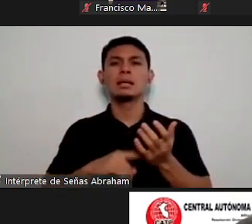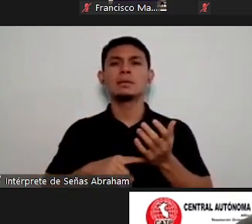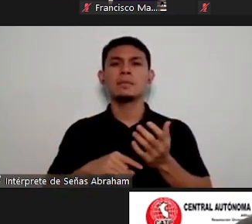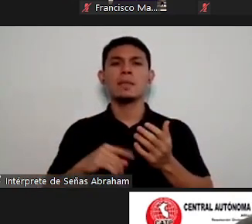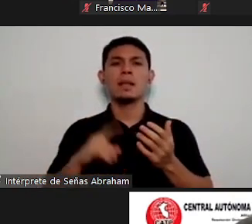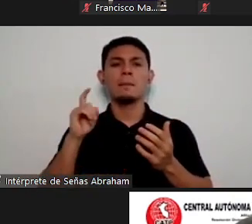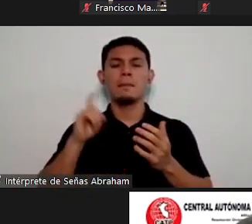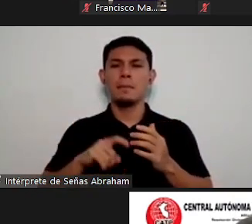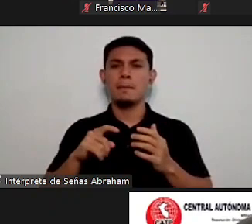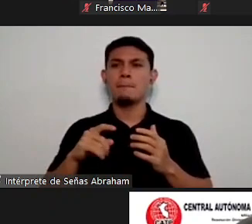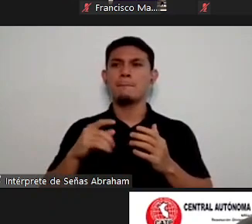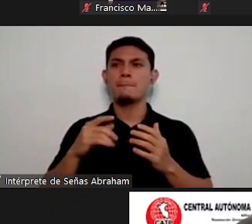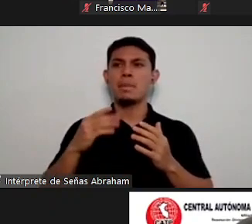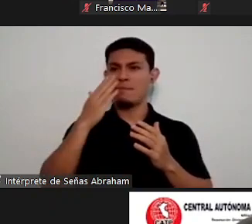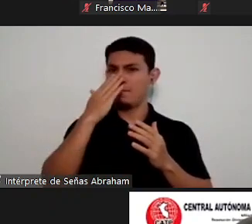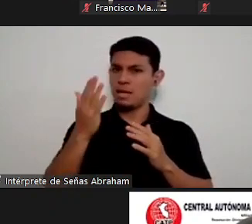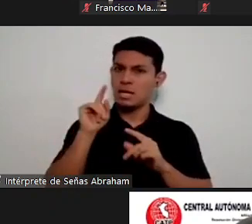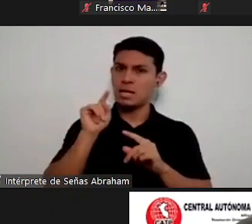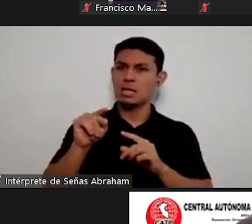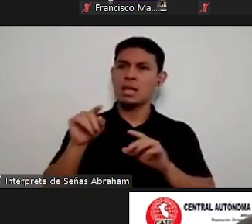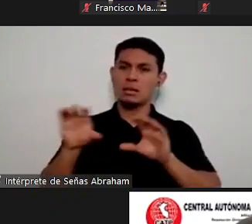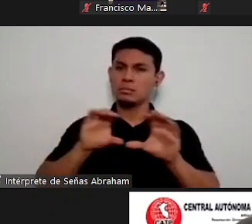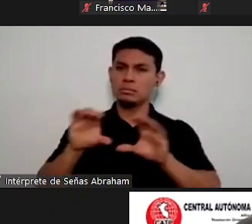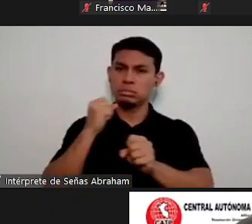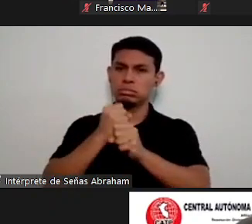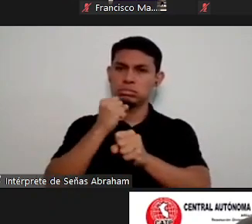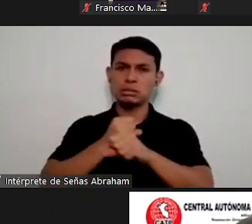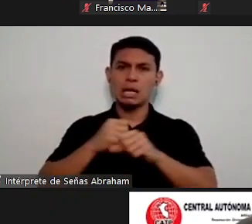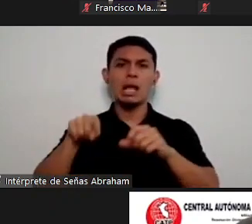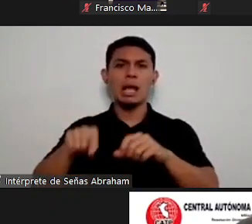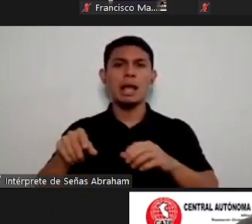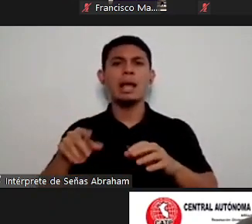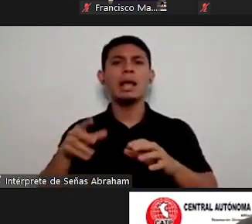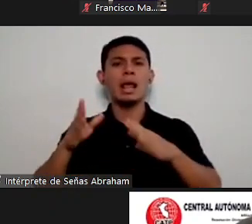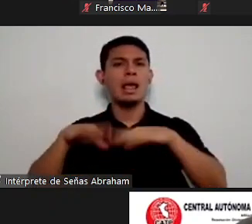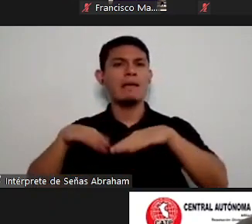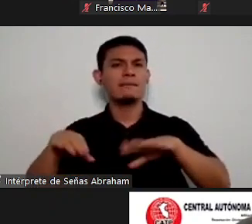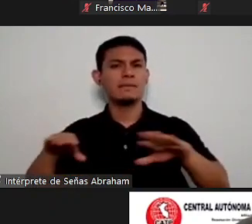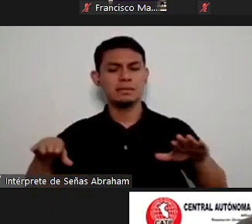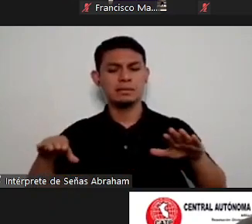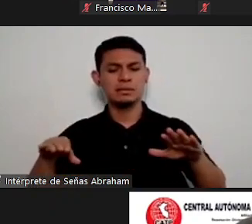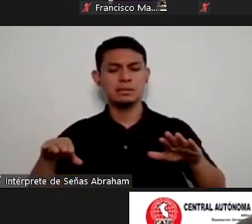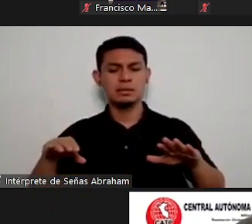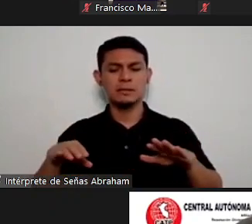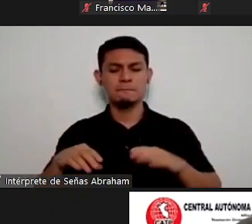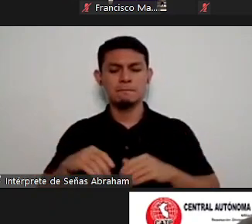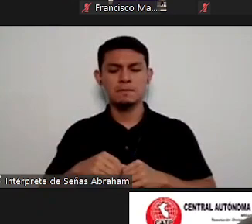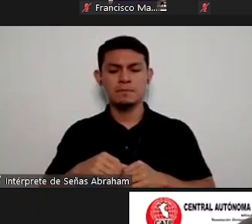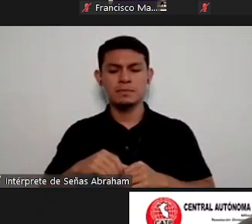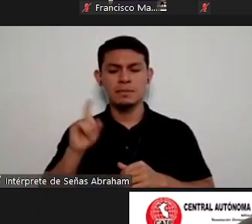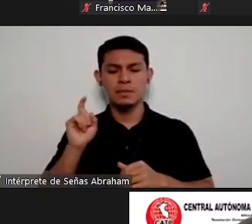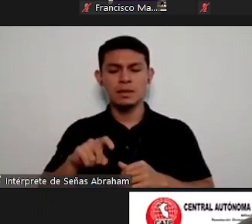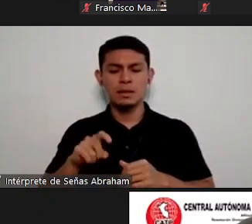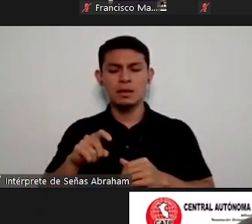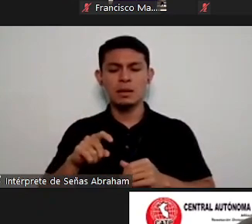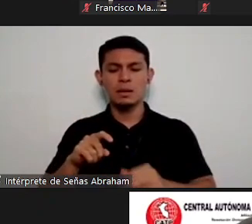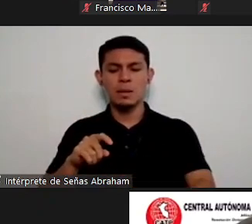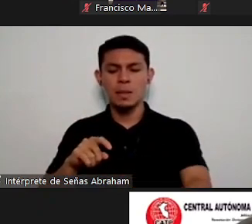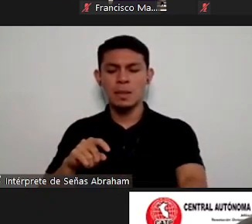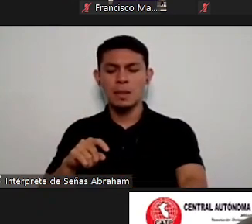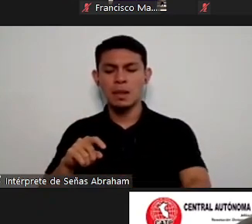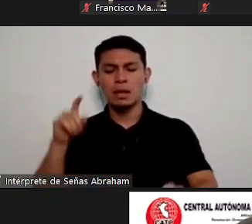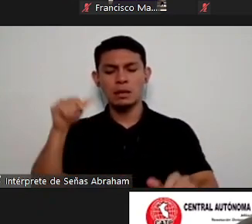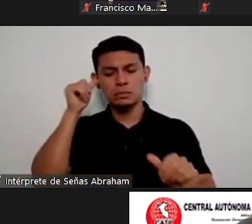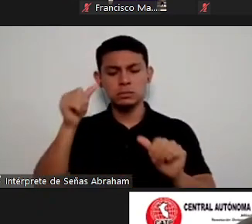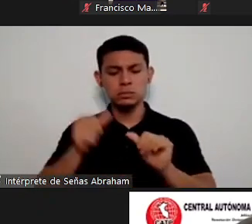our trade unions is trying to face the eradication of child labor where a little while ago we